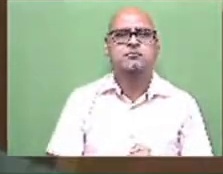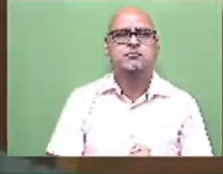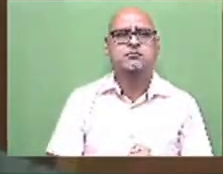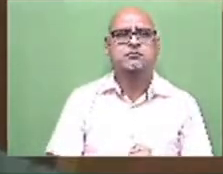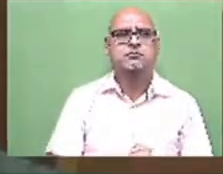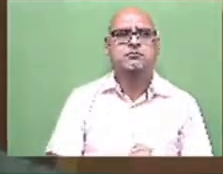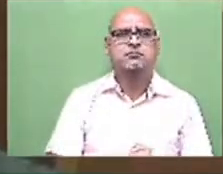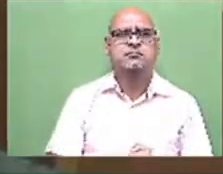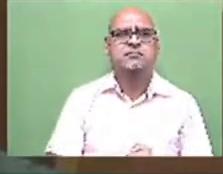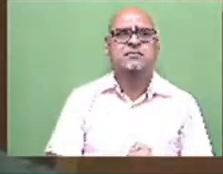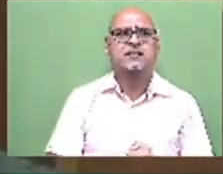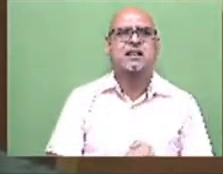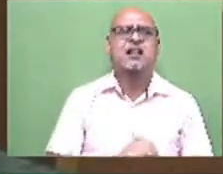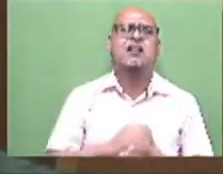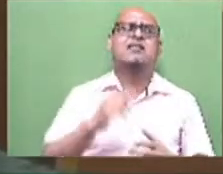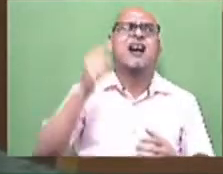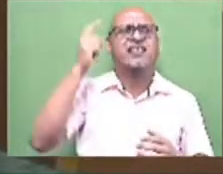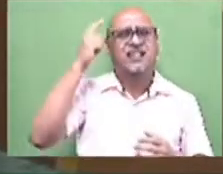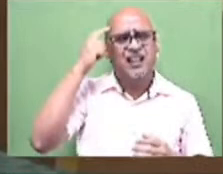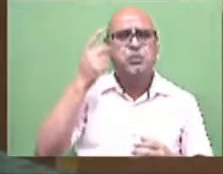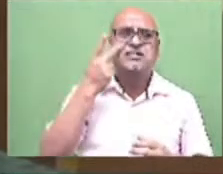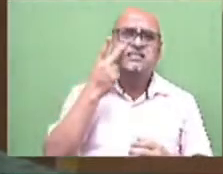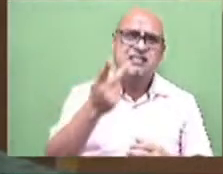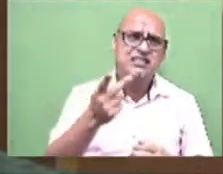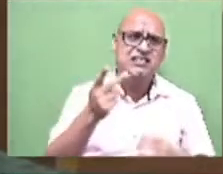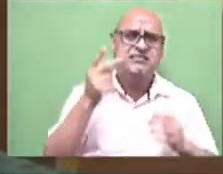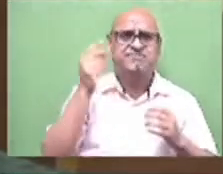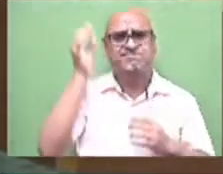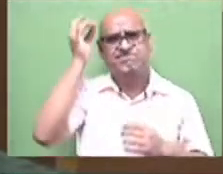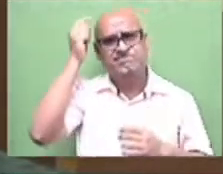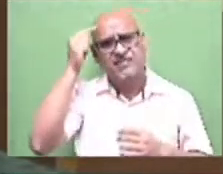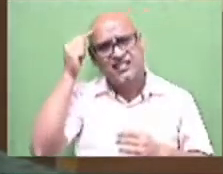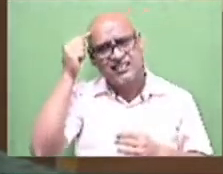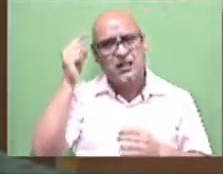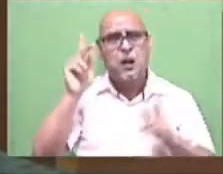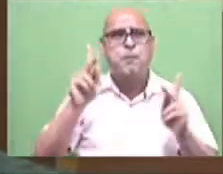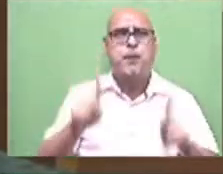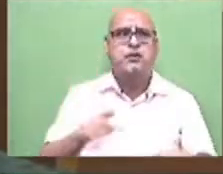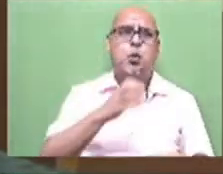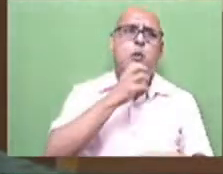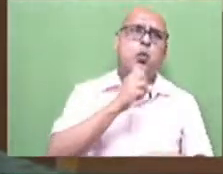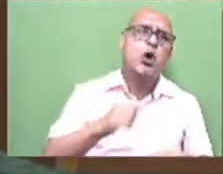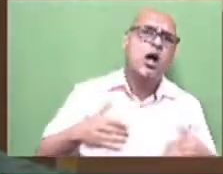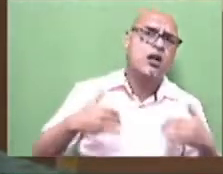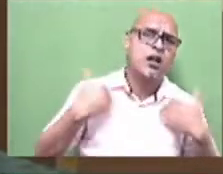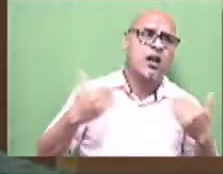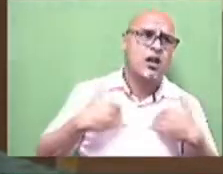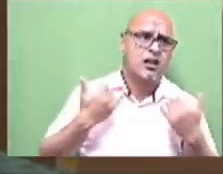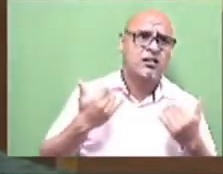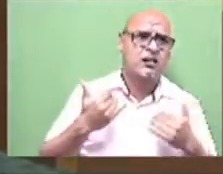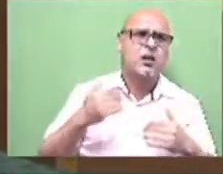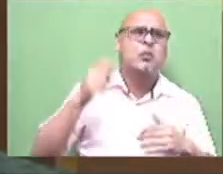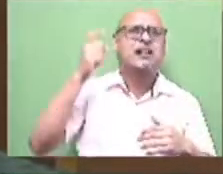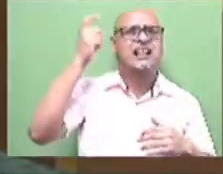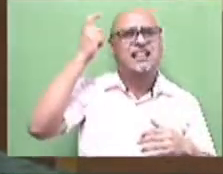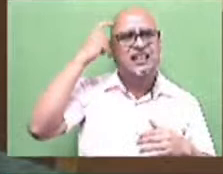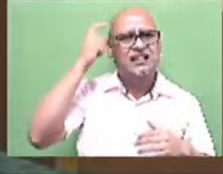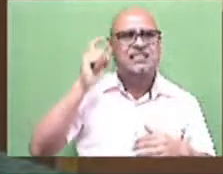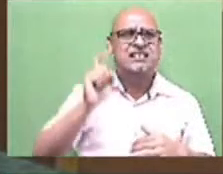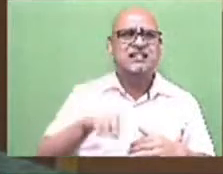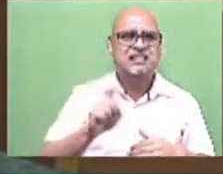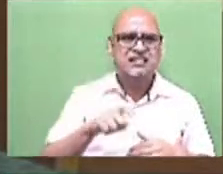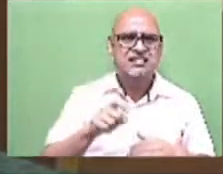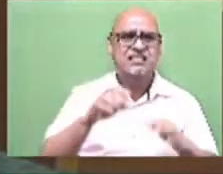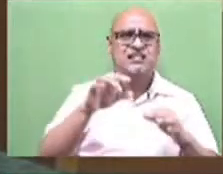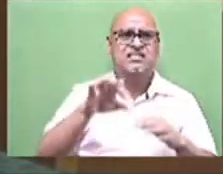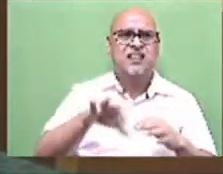forward. The other issues that we should look at with regards to exemption is the issue